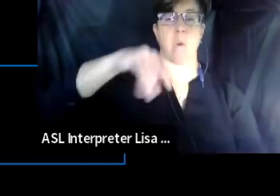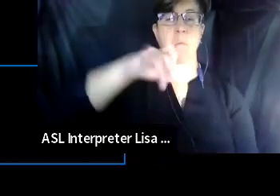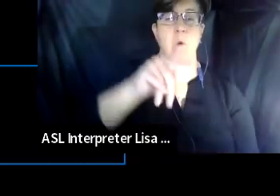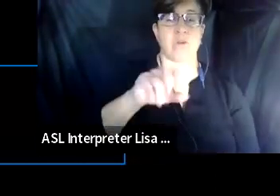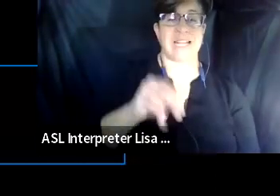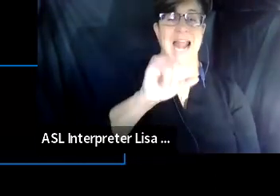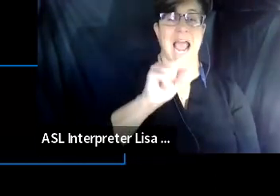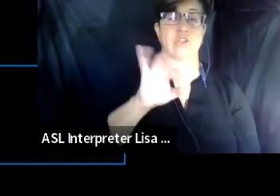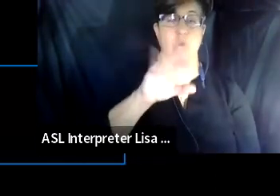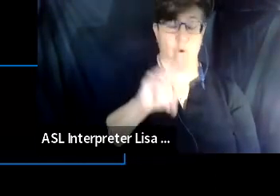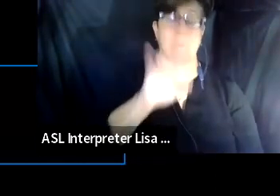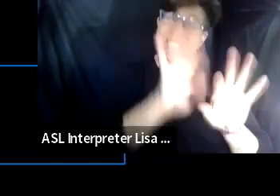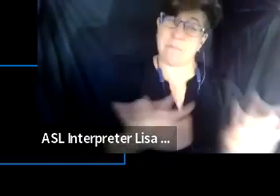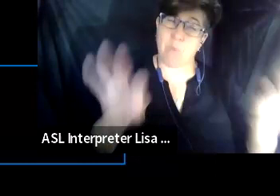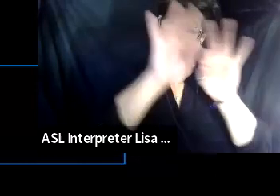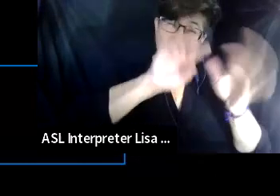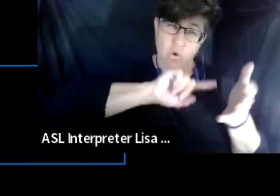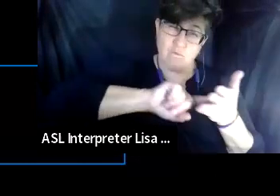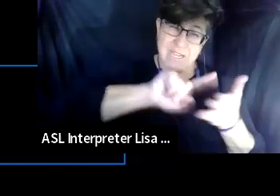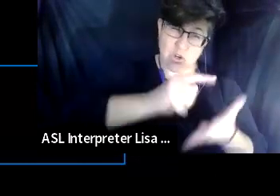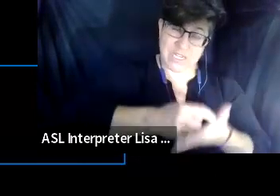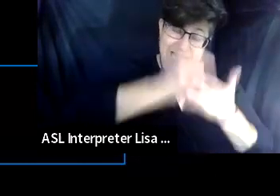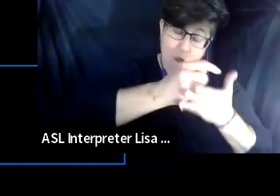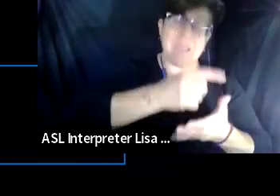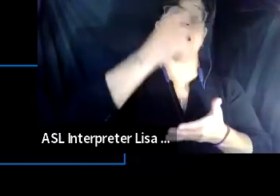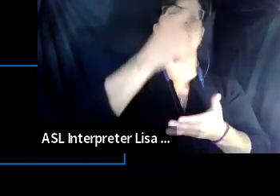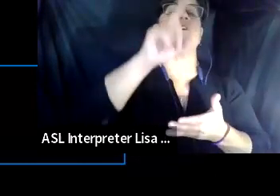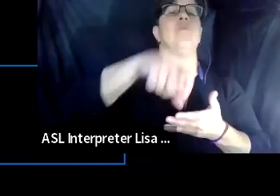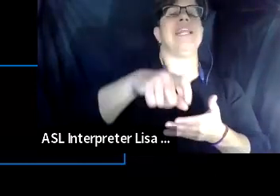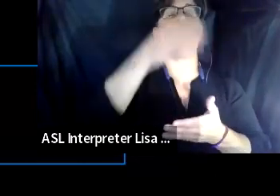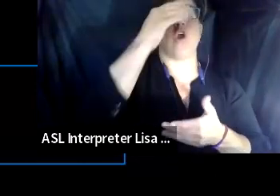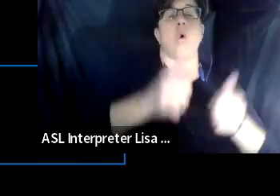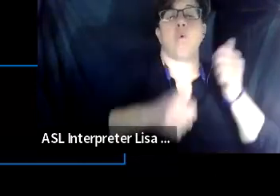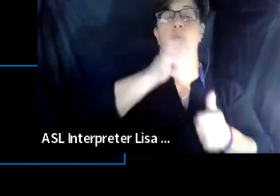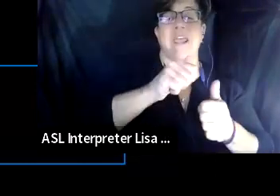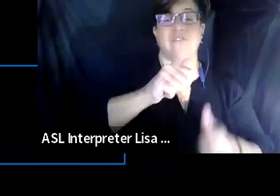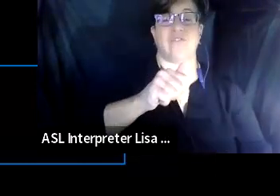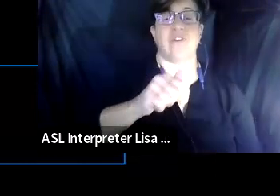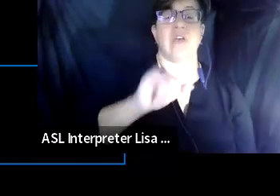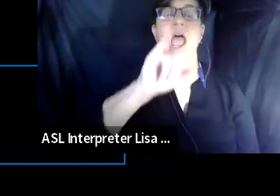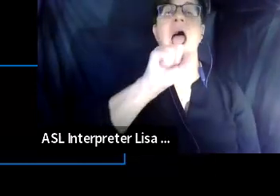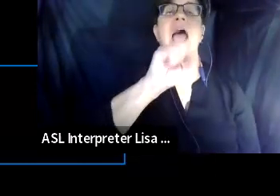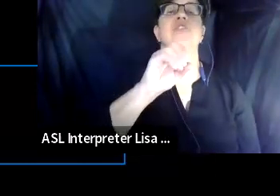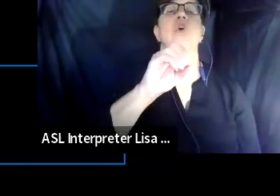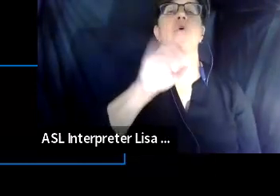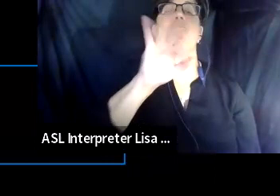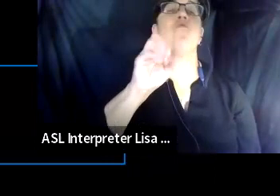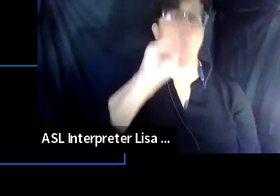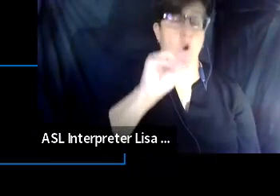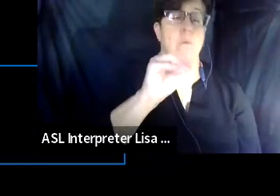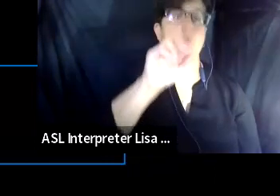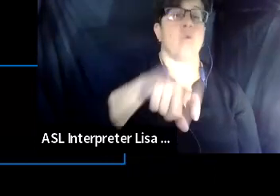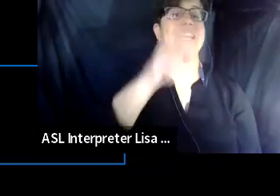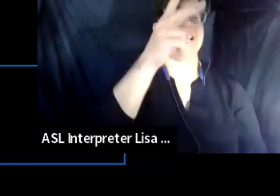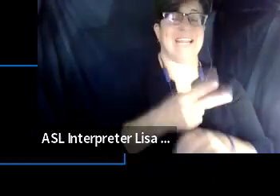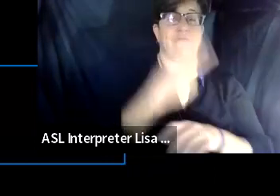which isoform we should use for gene augmentation therapy, and Professor Banin will touch this point later. We also did some